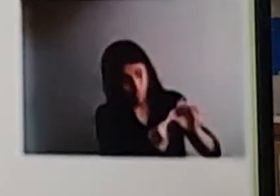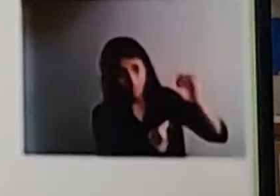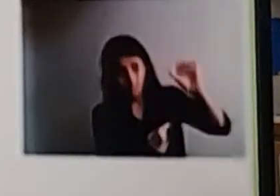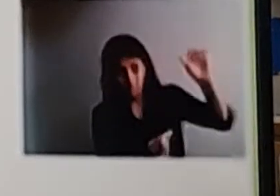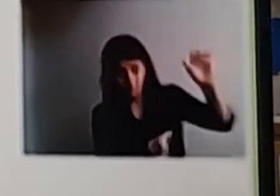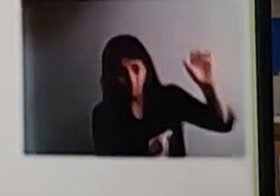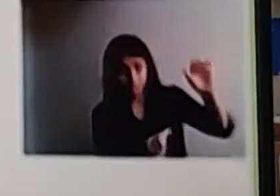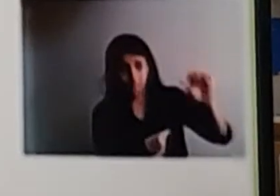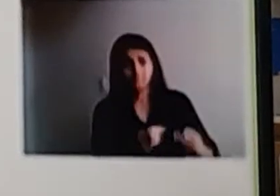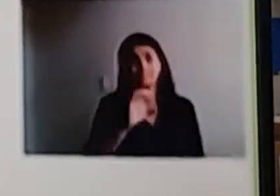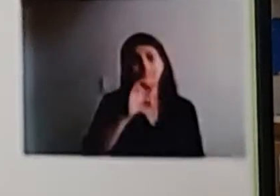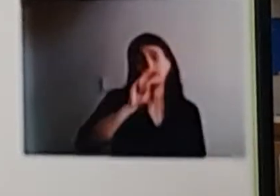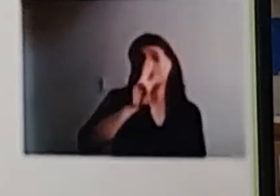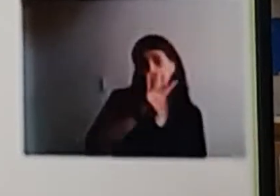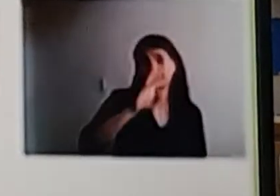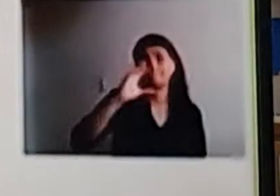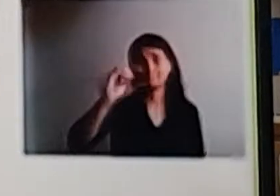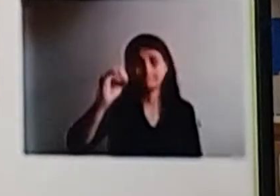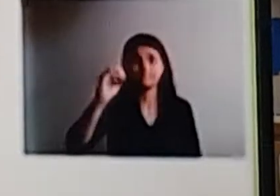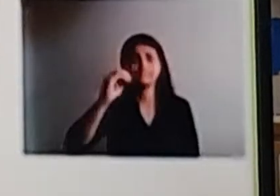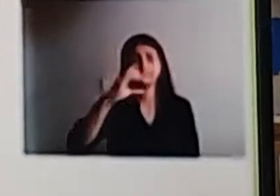Yes.